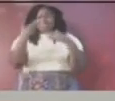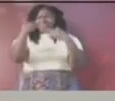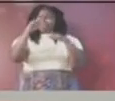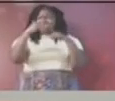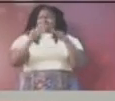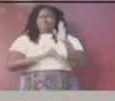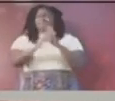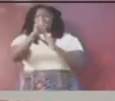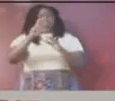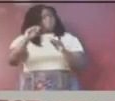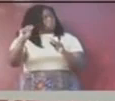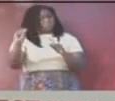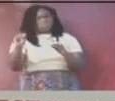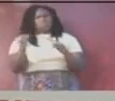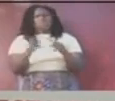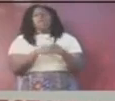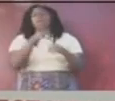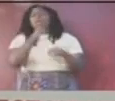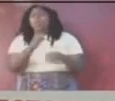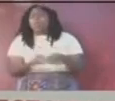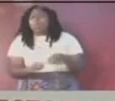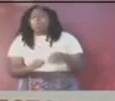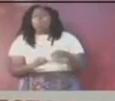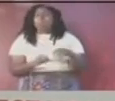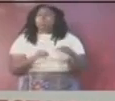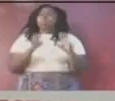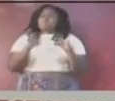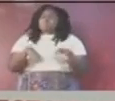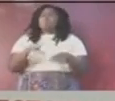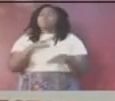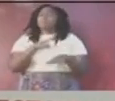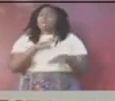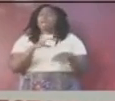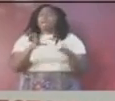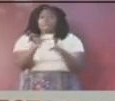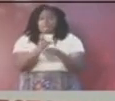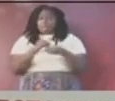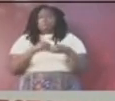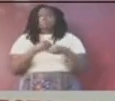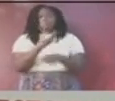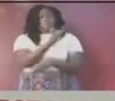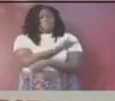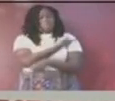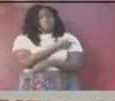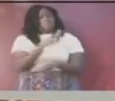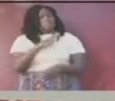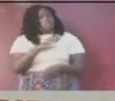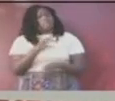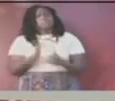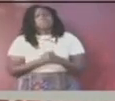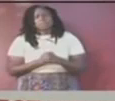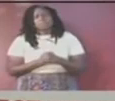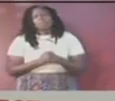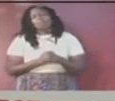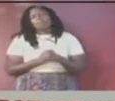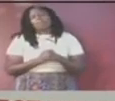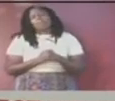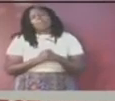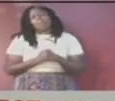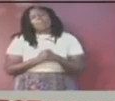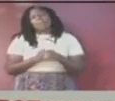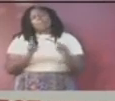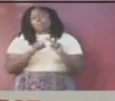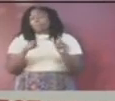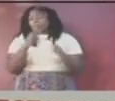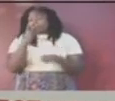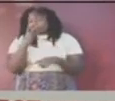like AstraZeneca, Pfizer, and the other vaccines. So there's no upper limit. What they noted is that there were less